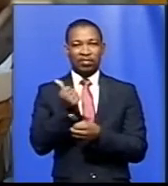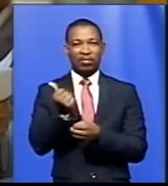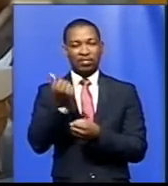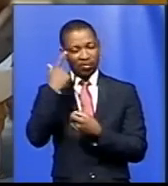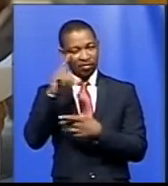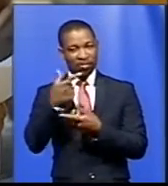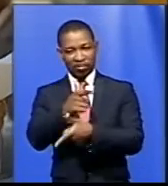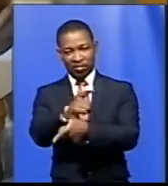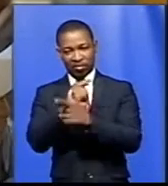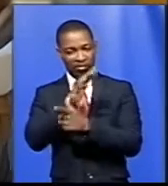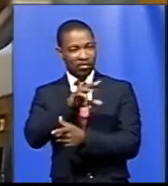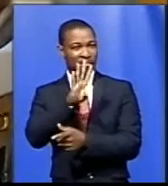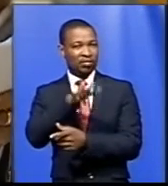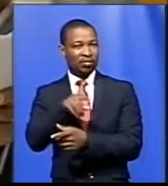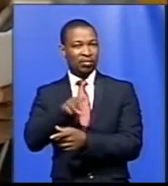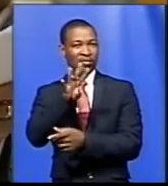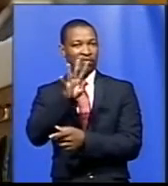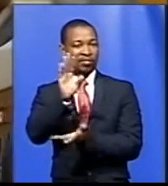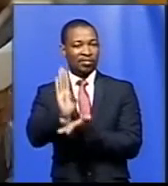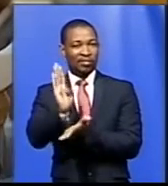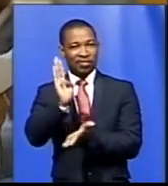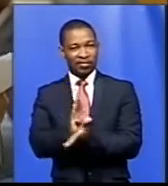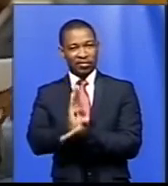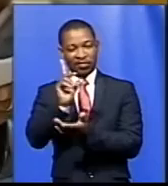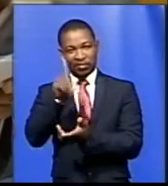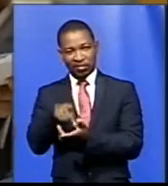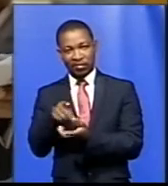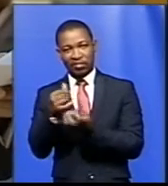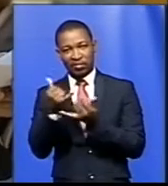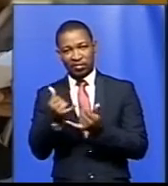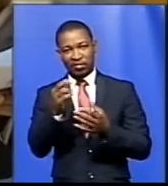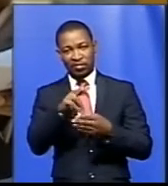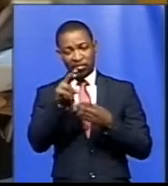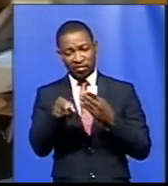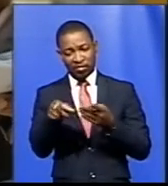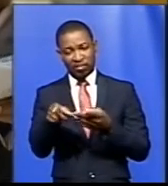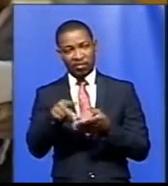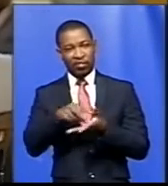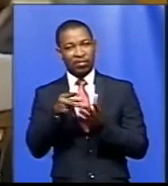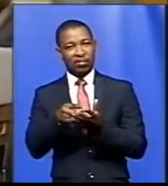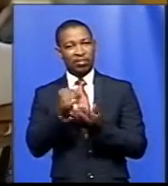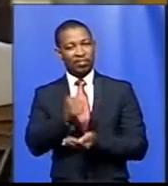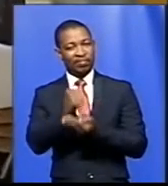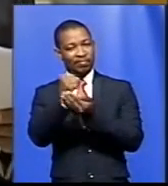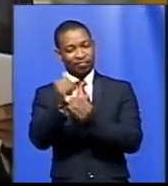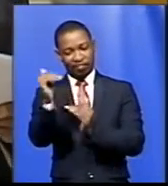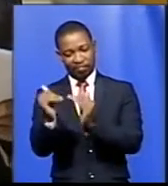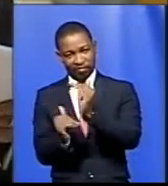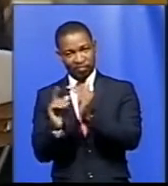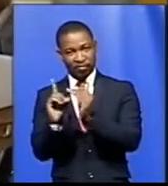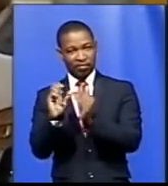of 54.44 billion pula, the net result is an estimated budget deficit